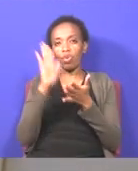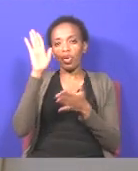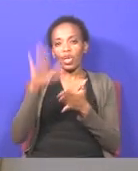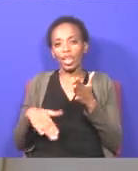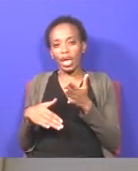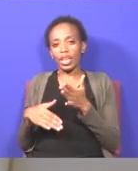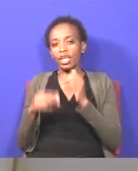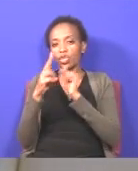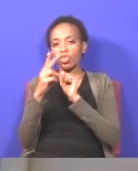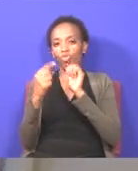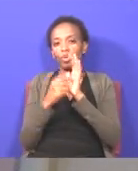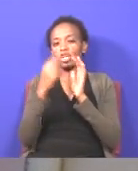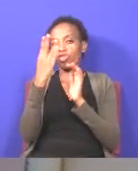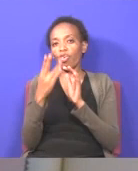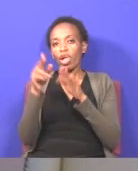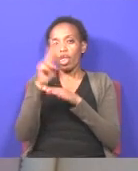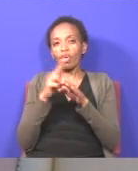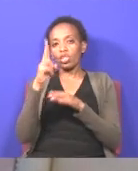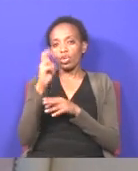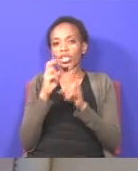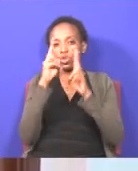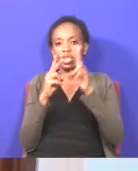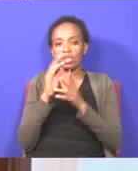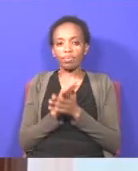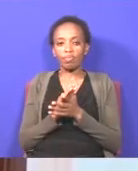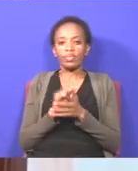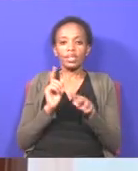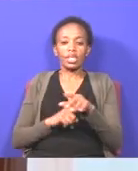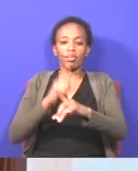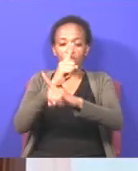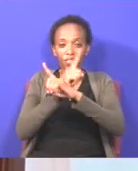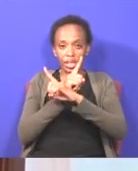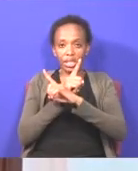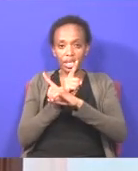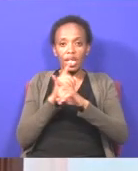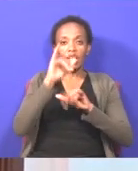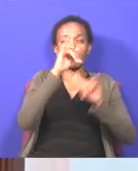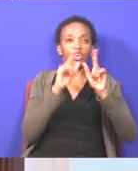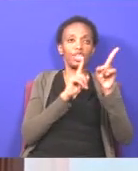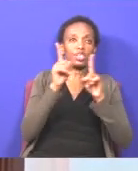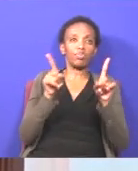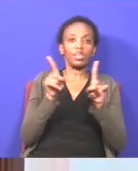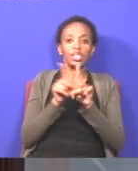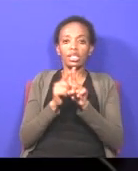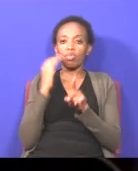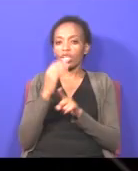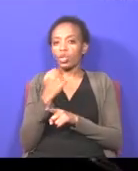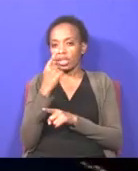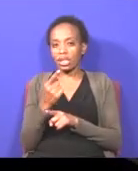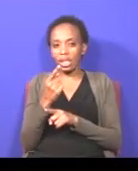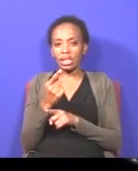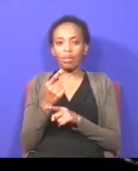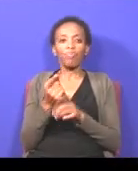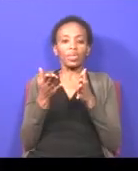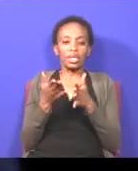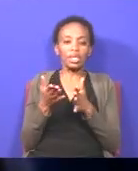the 12.4 billion shillings spent in 2022. While defending the foreign trips, the DP argued that the cost corresponds to the level